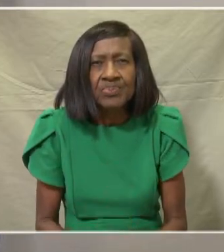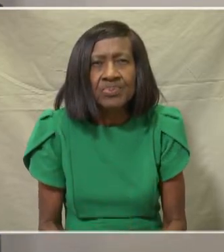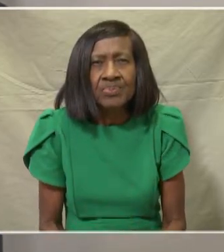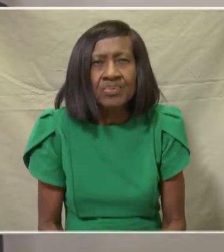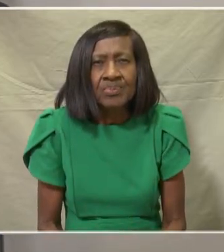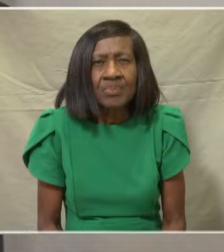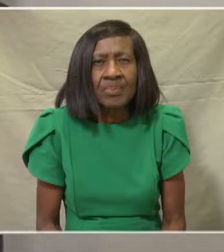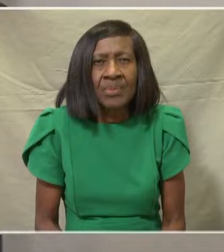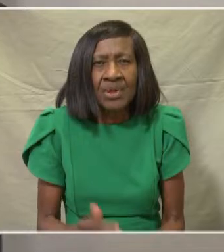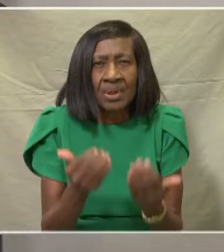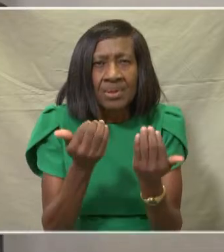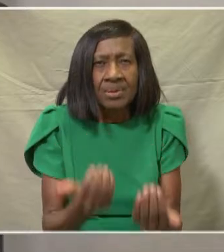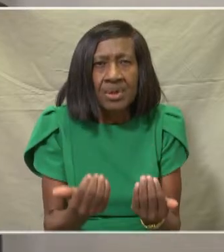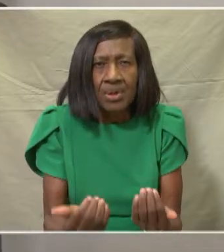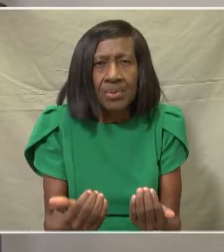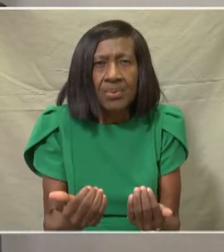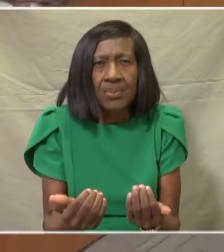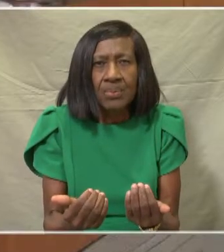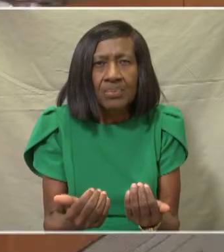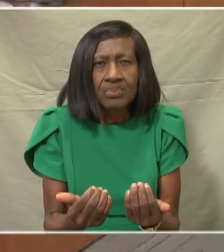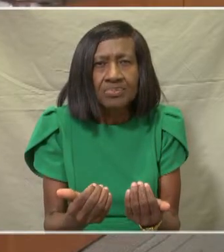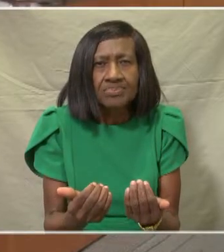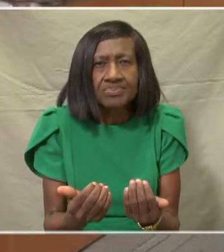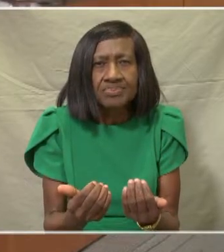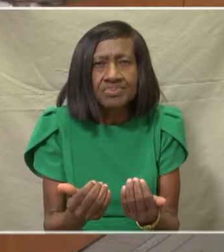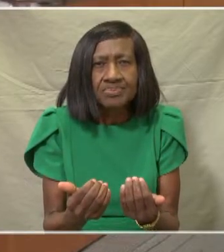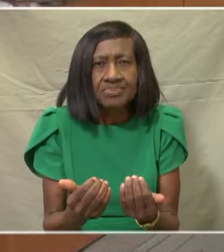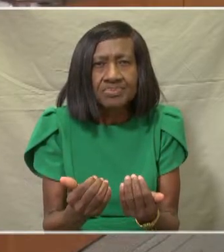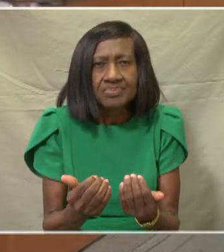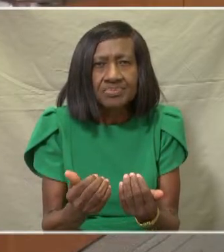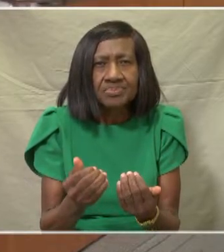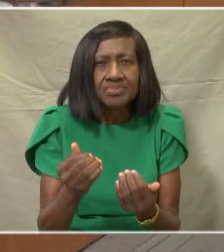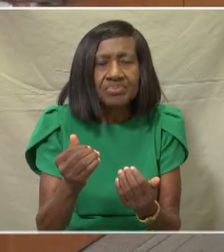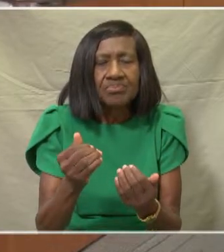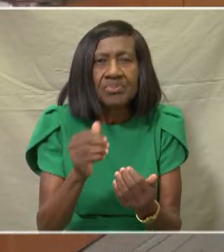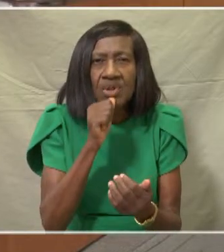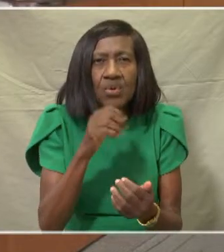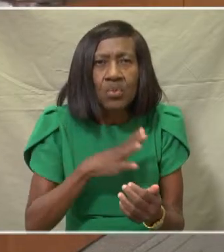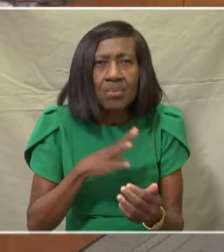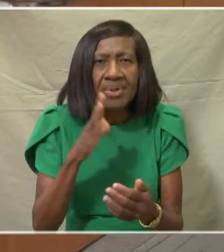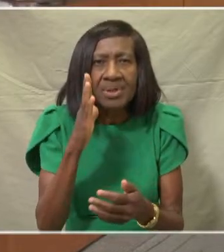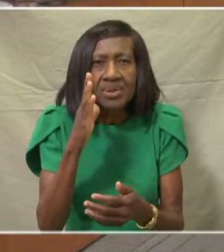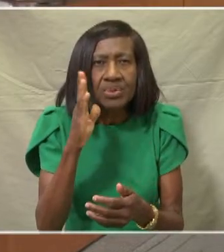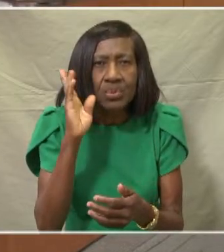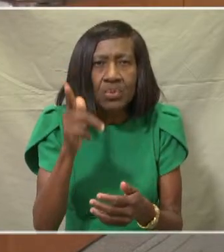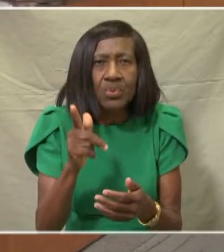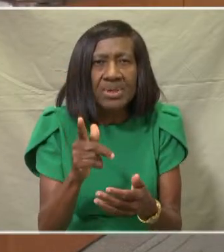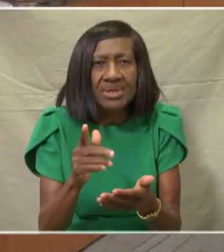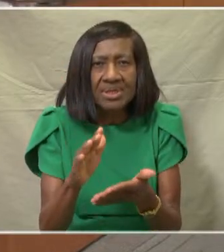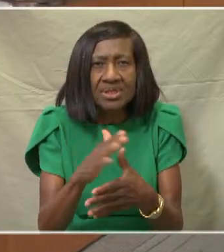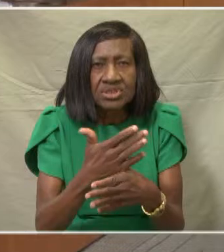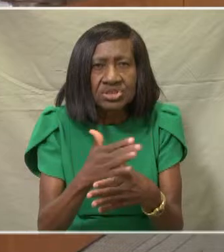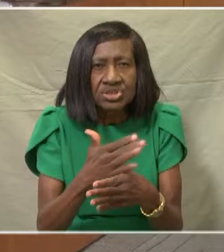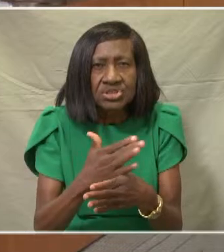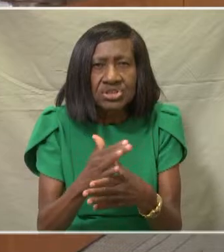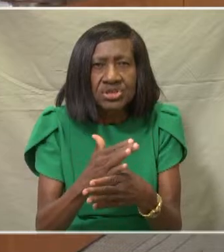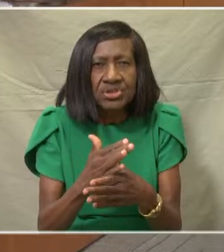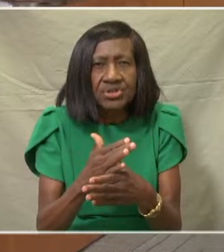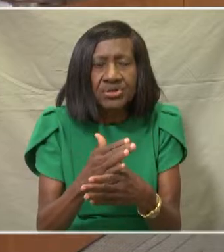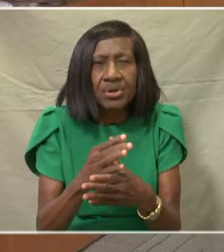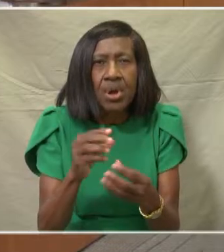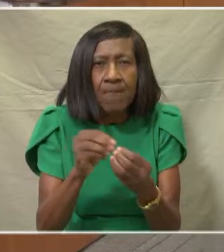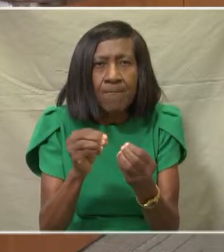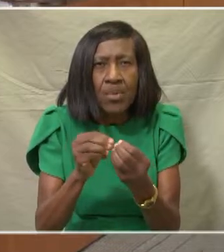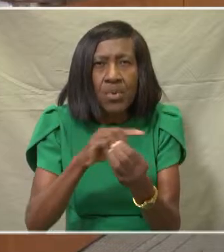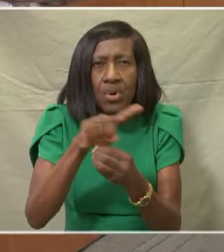So I will now hand over to Anne Marlborough to share a little about an election observation, what it is, and also